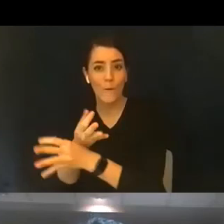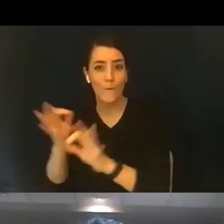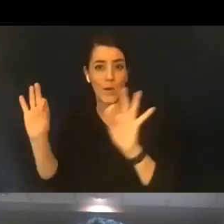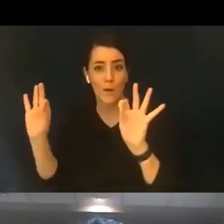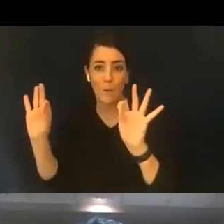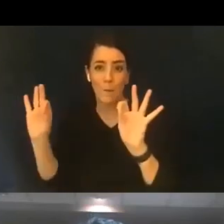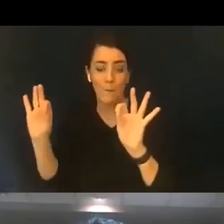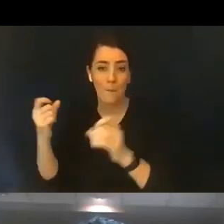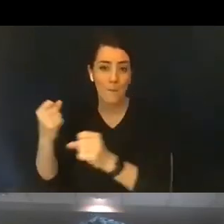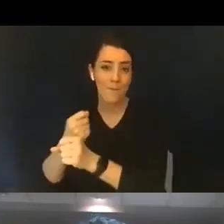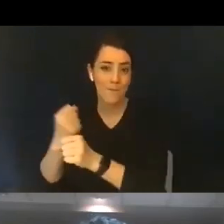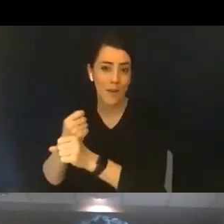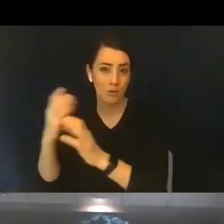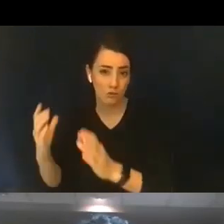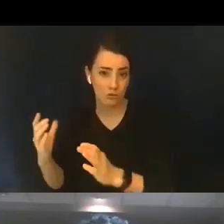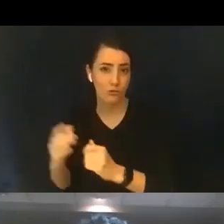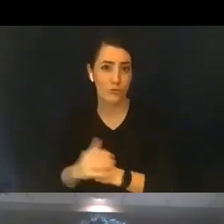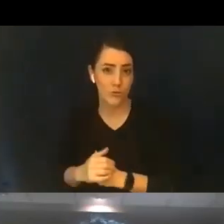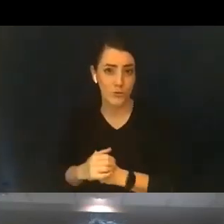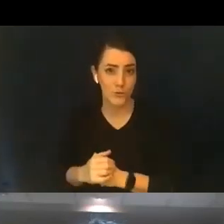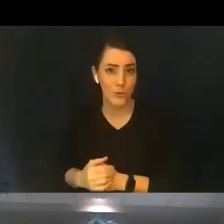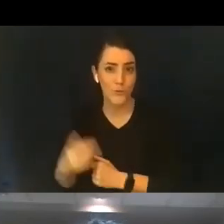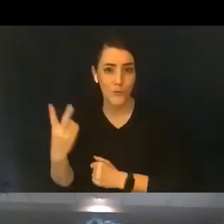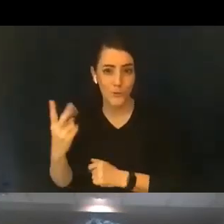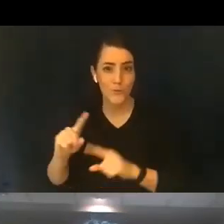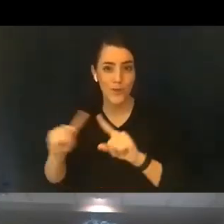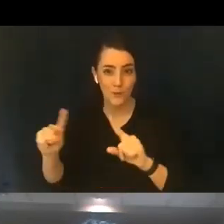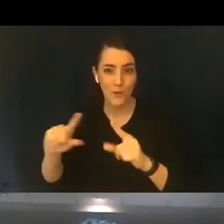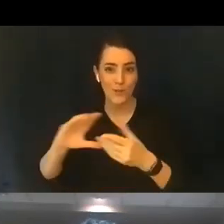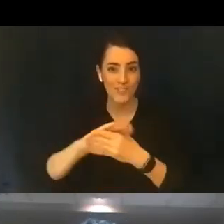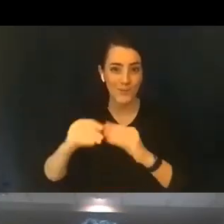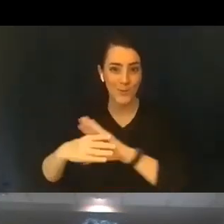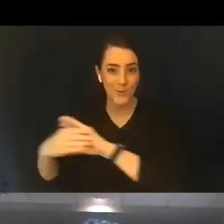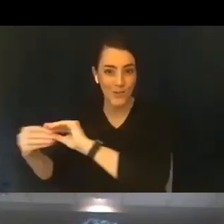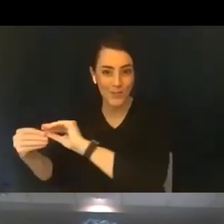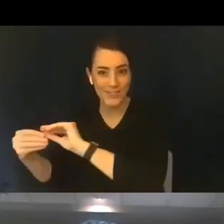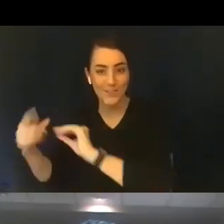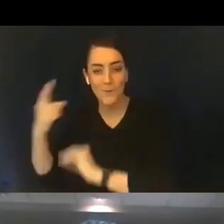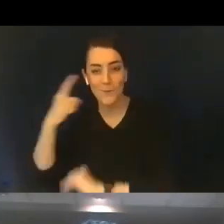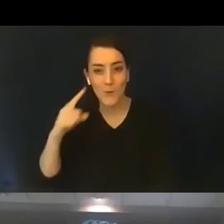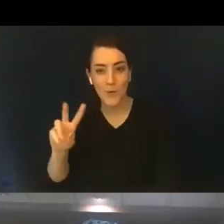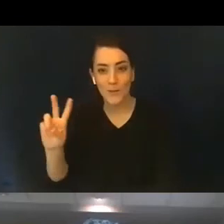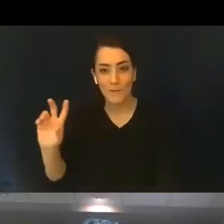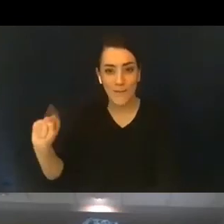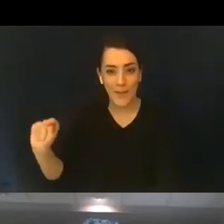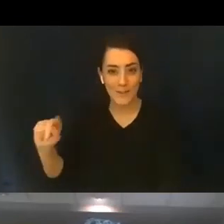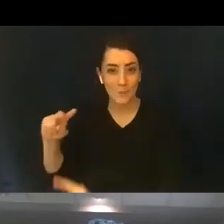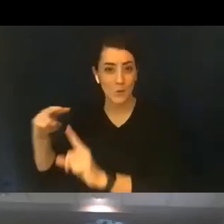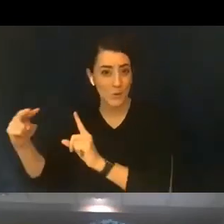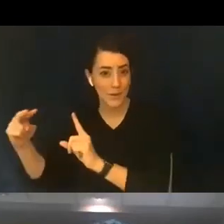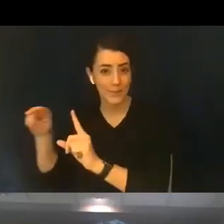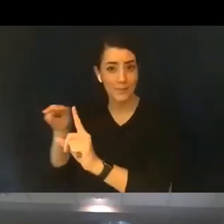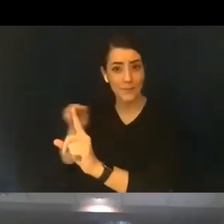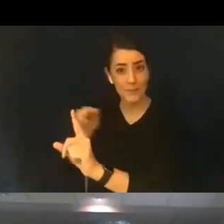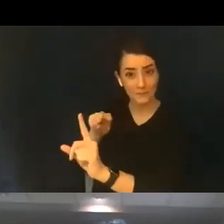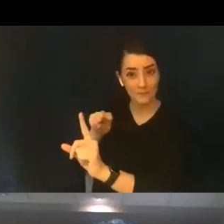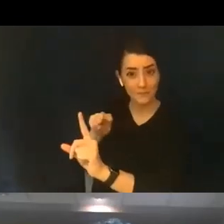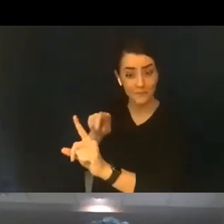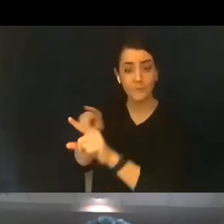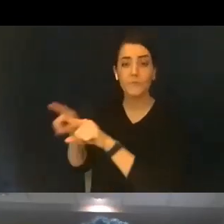wouldn't mix very well. And then you have the perspective of the survivors of